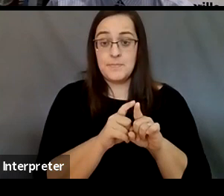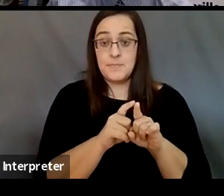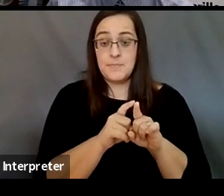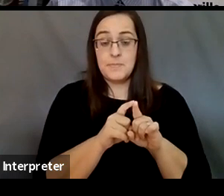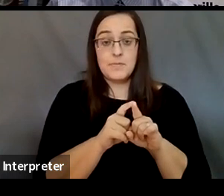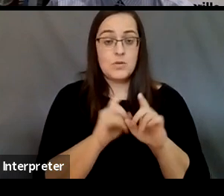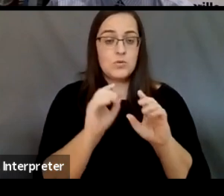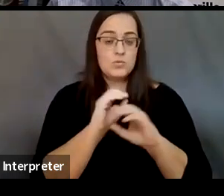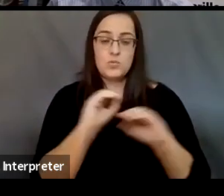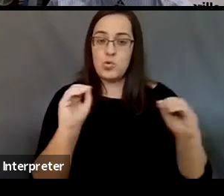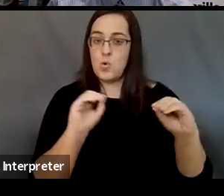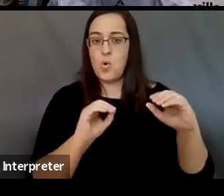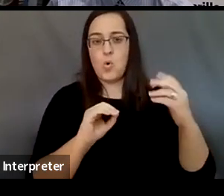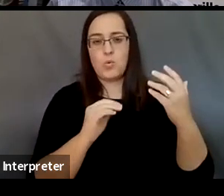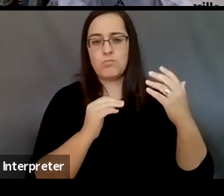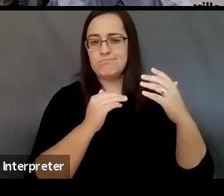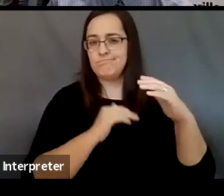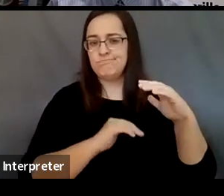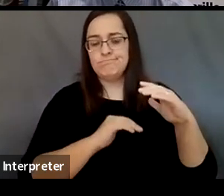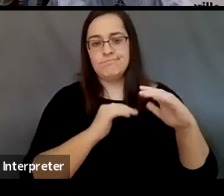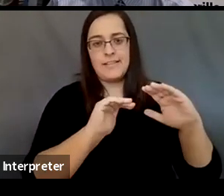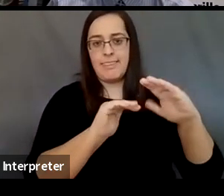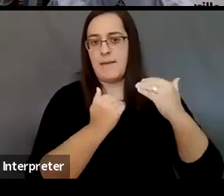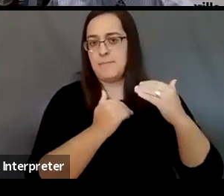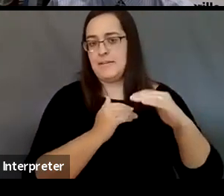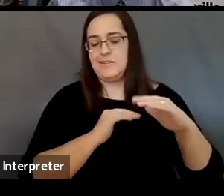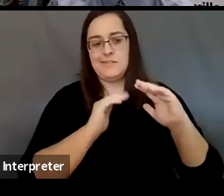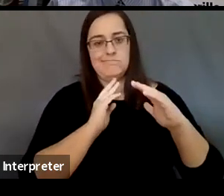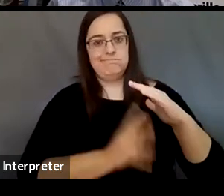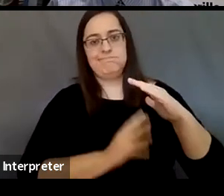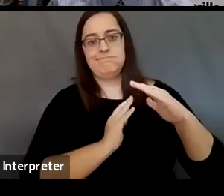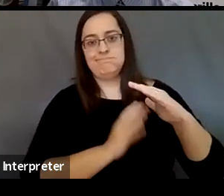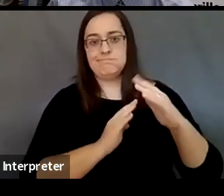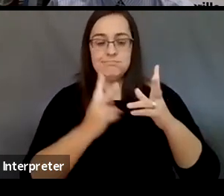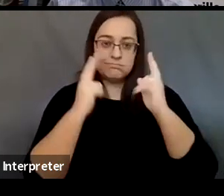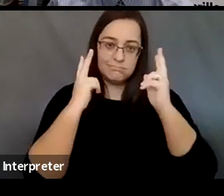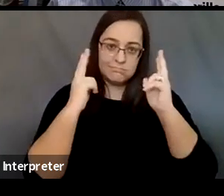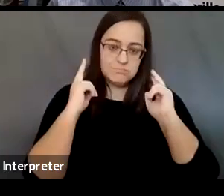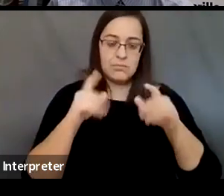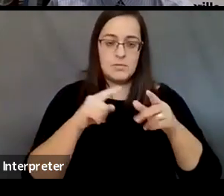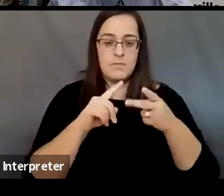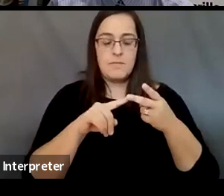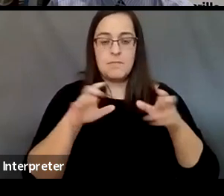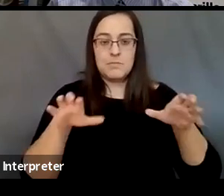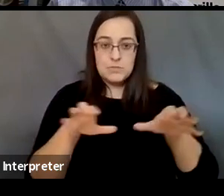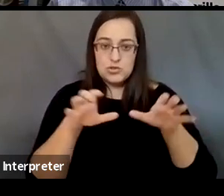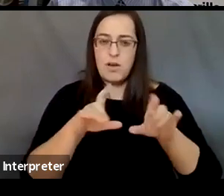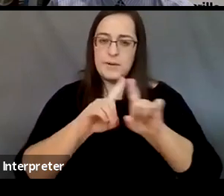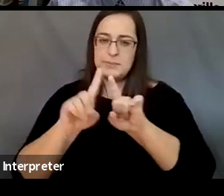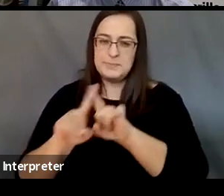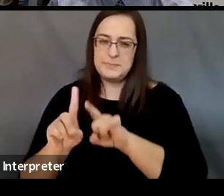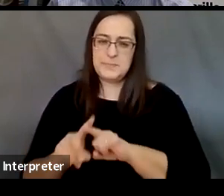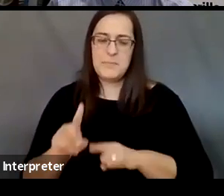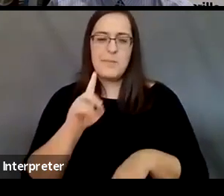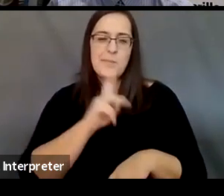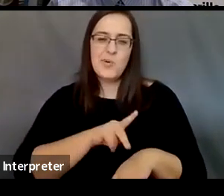no occupancy in certain businesses. Those include cosmetology salons, massage establishments, and other personal care and beauty services. So you can